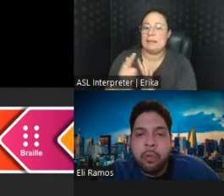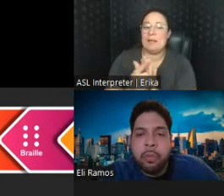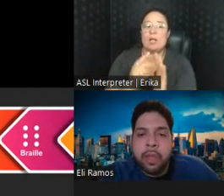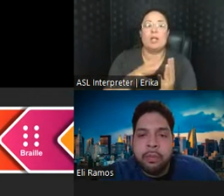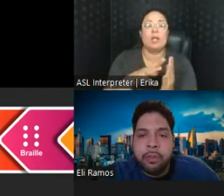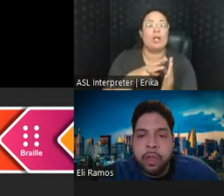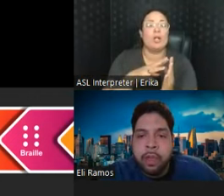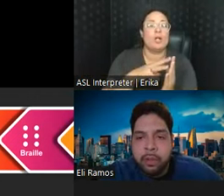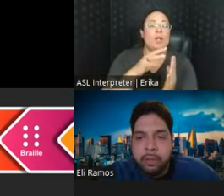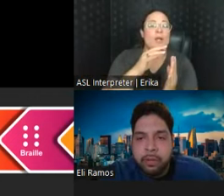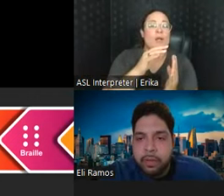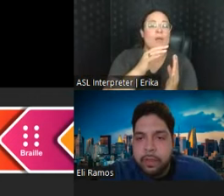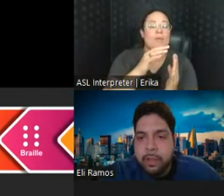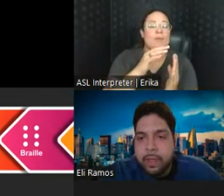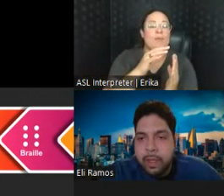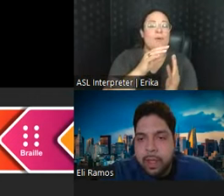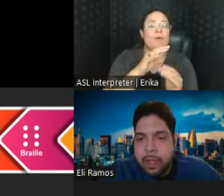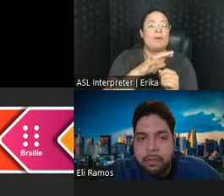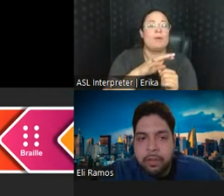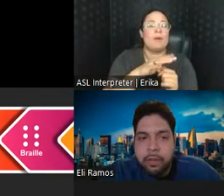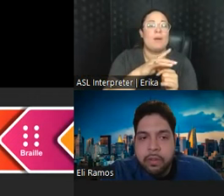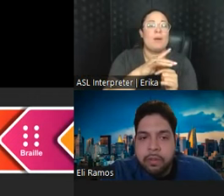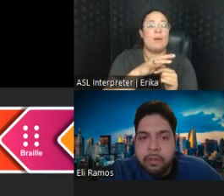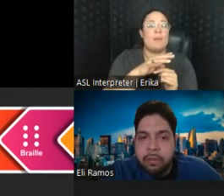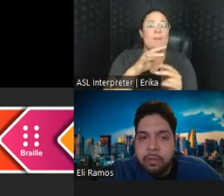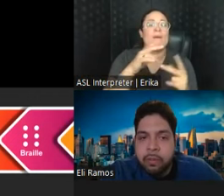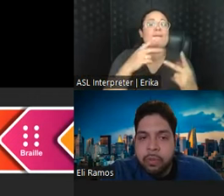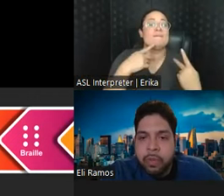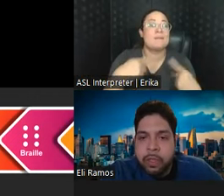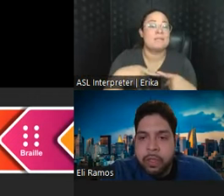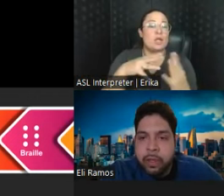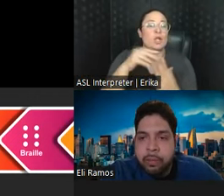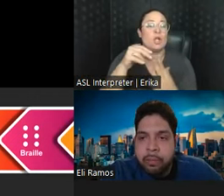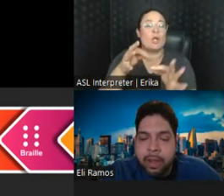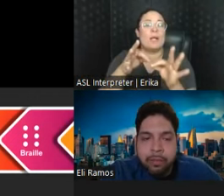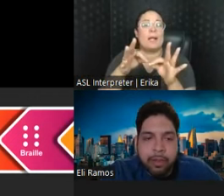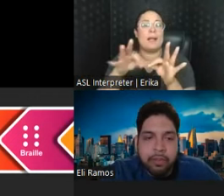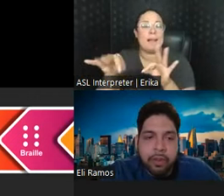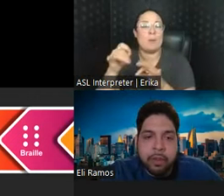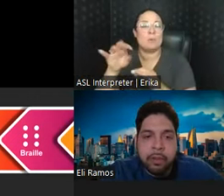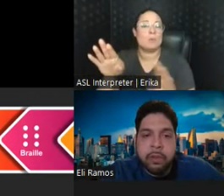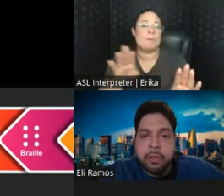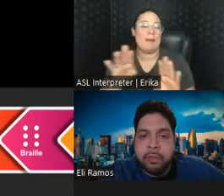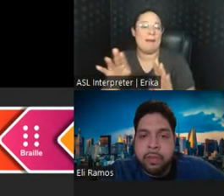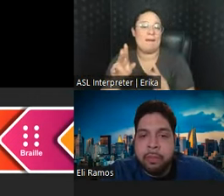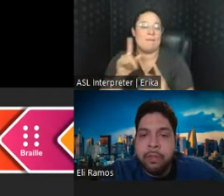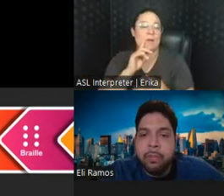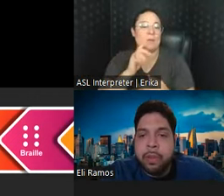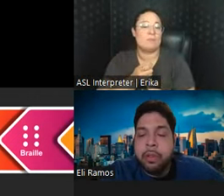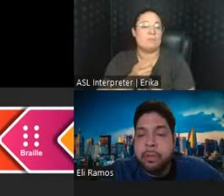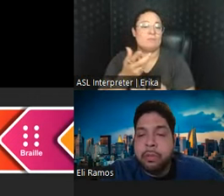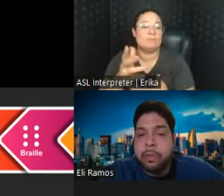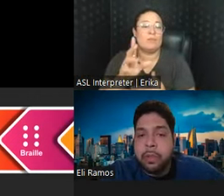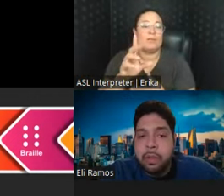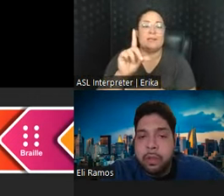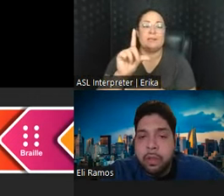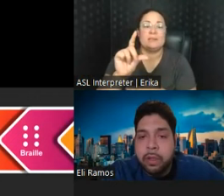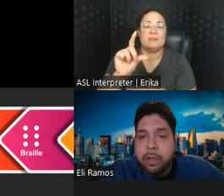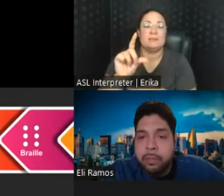language, or behavior areas. And these conditions are usually manifested in the developmental period,